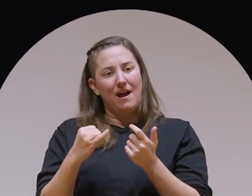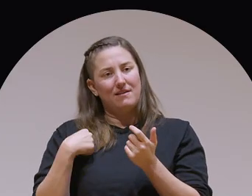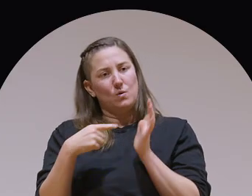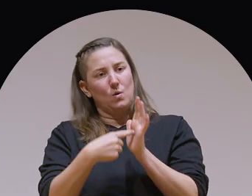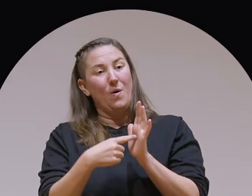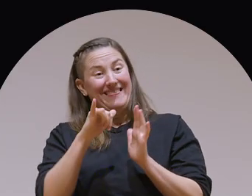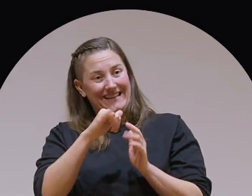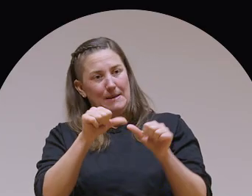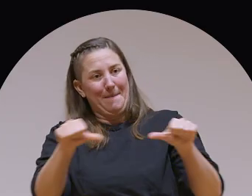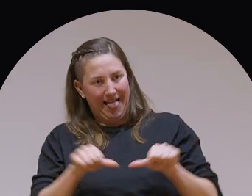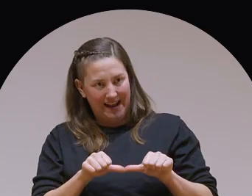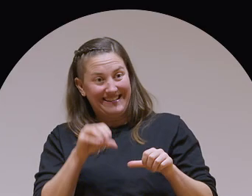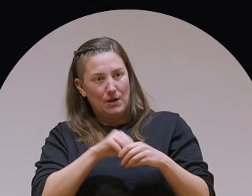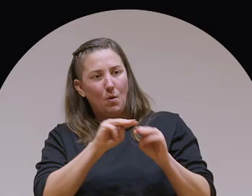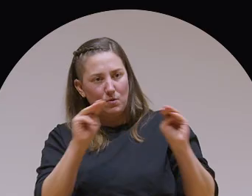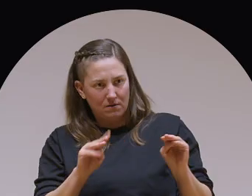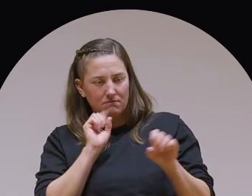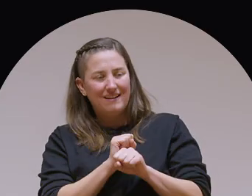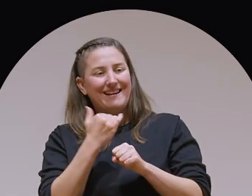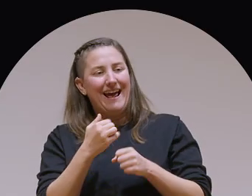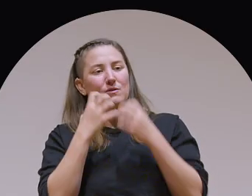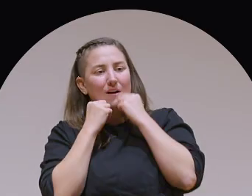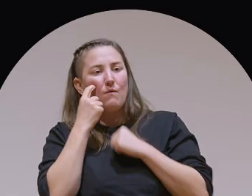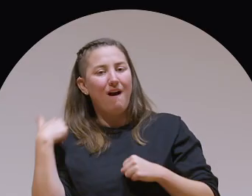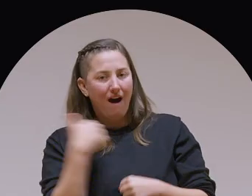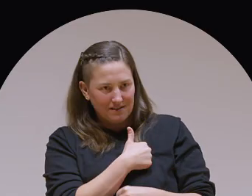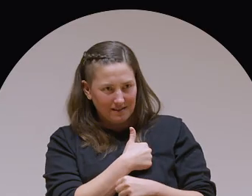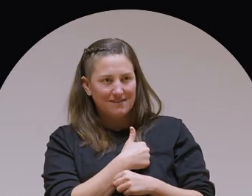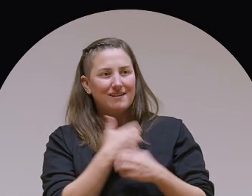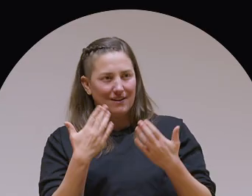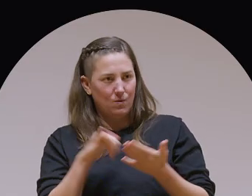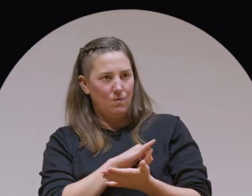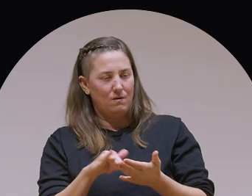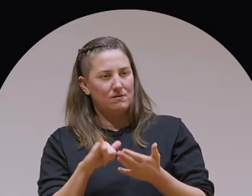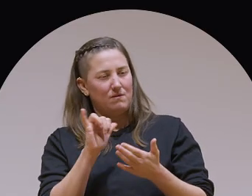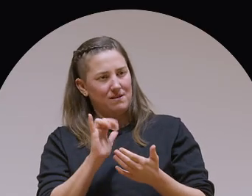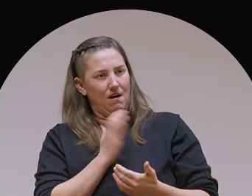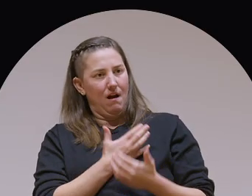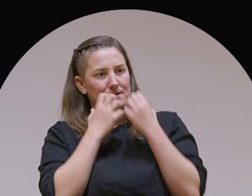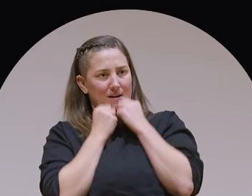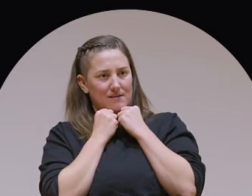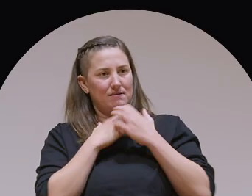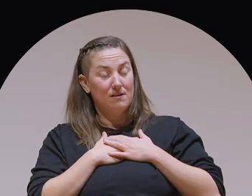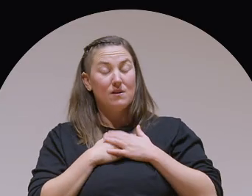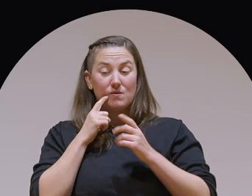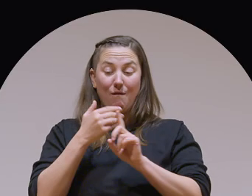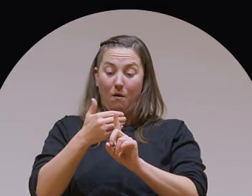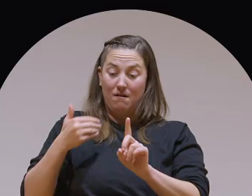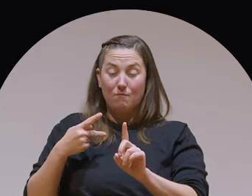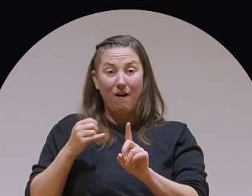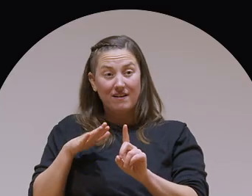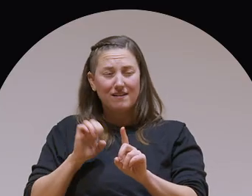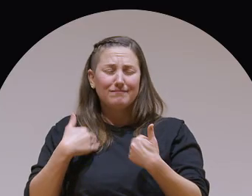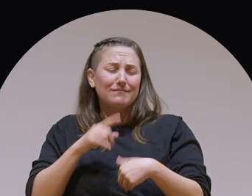sacred space in your museum, in New York City, in New York State. So this is now, as provenance goes, perfect,